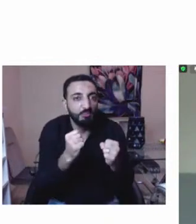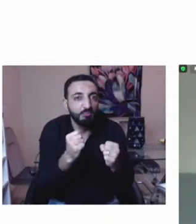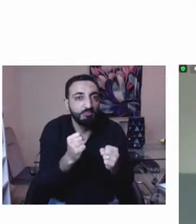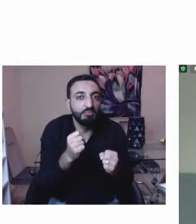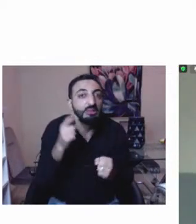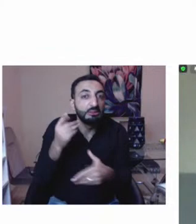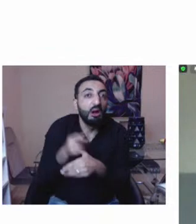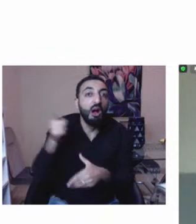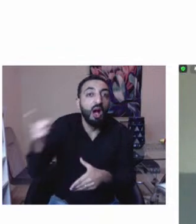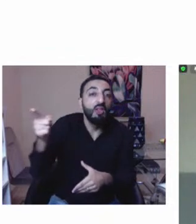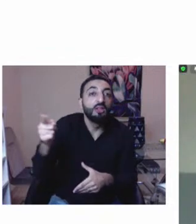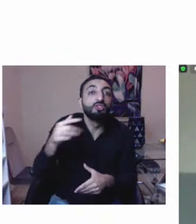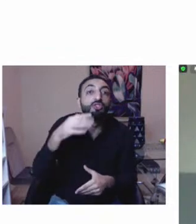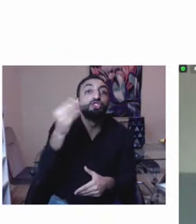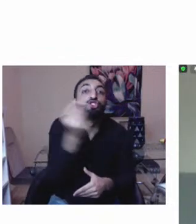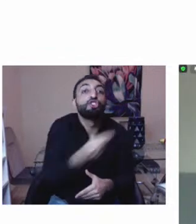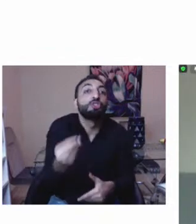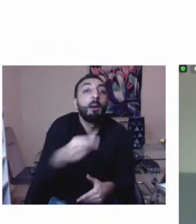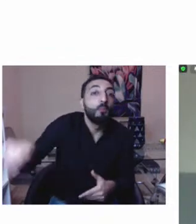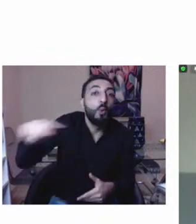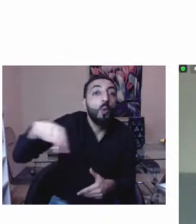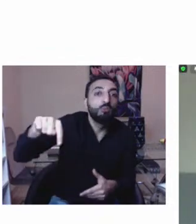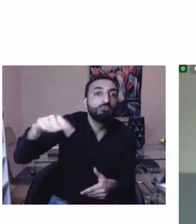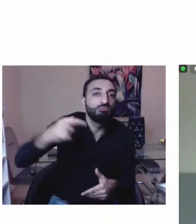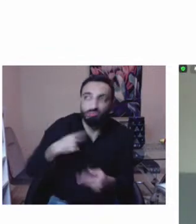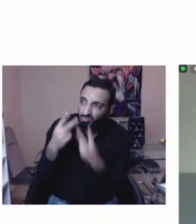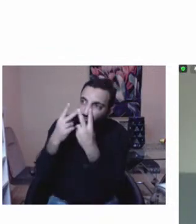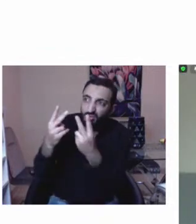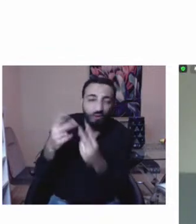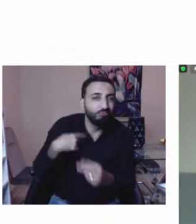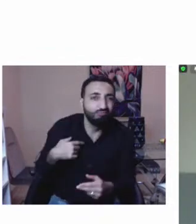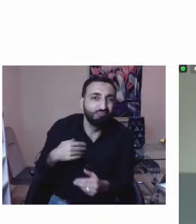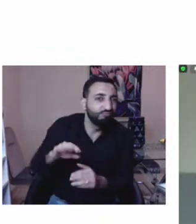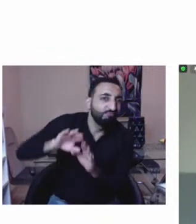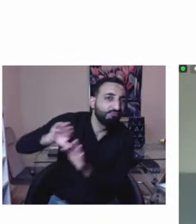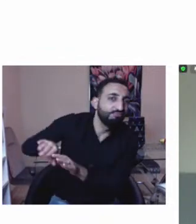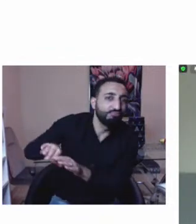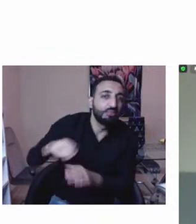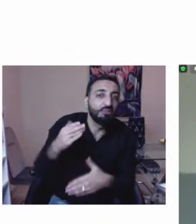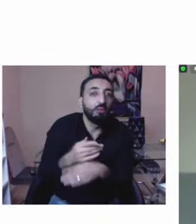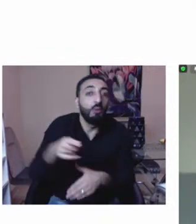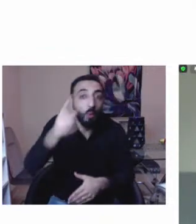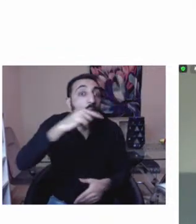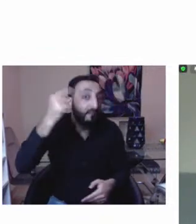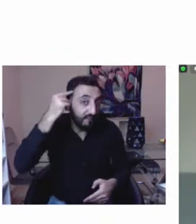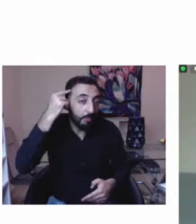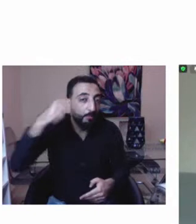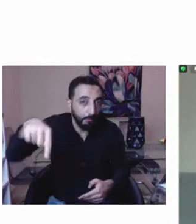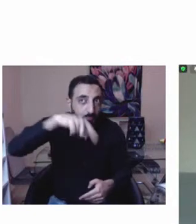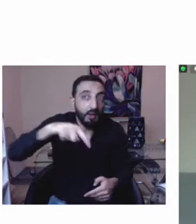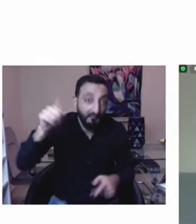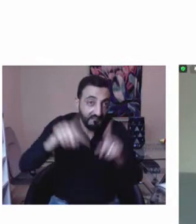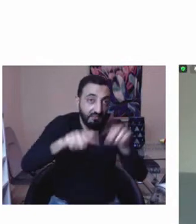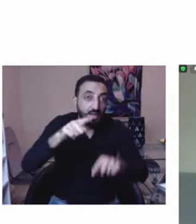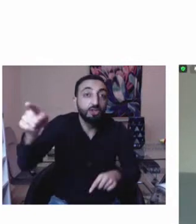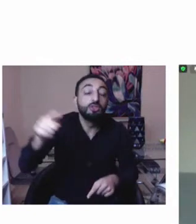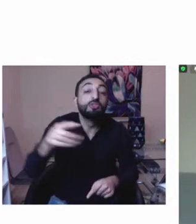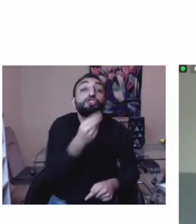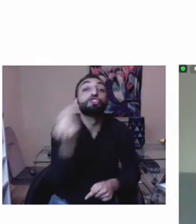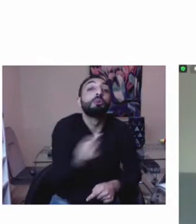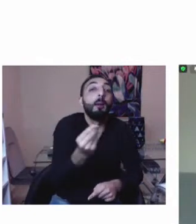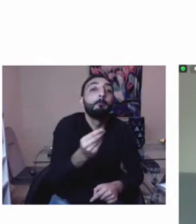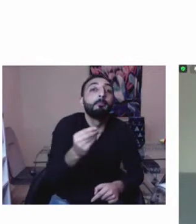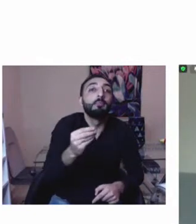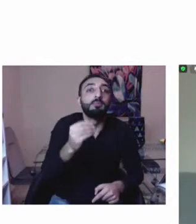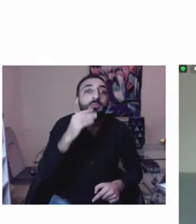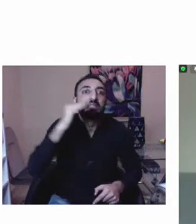we know and we can see that young people are engaged in peacebuilding anyways. And ladies and gentlemen, I think and